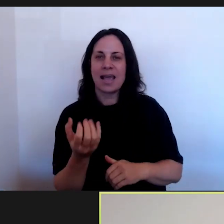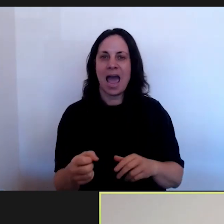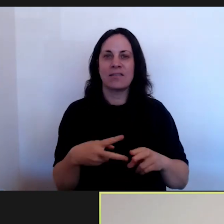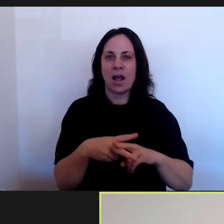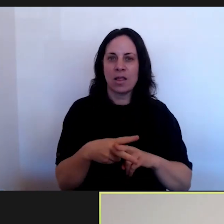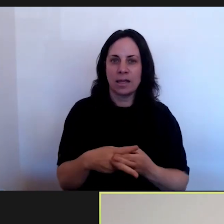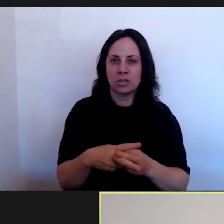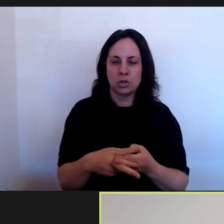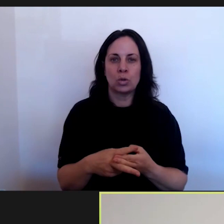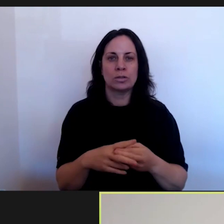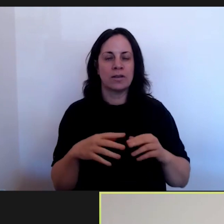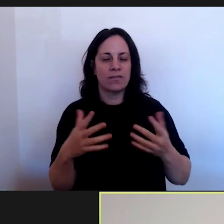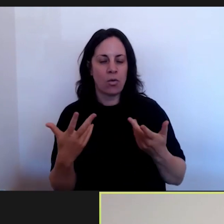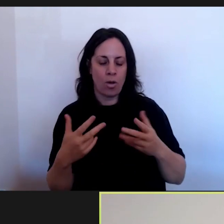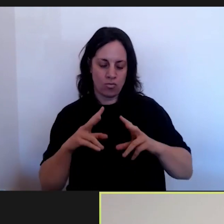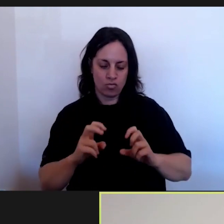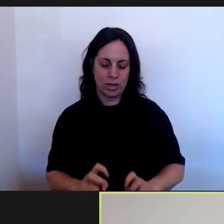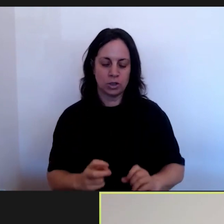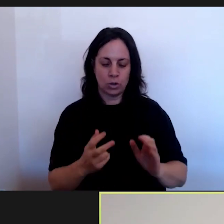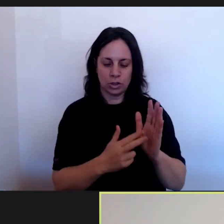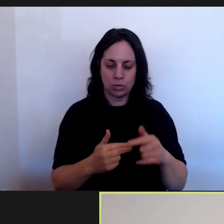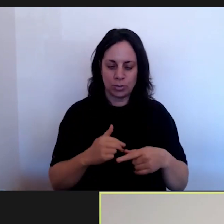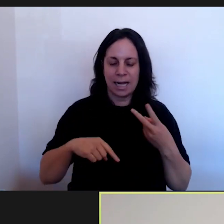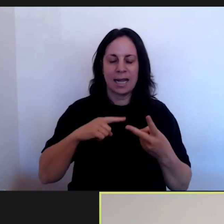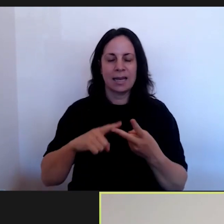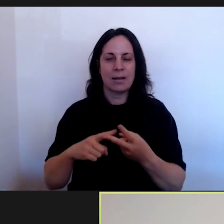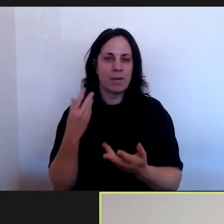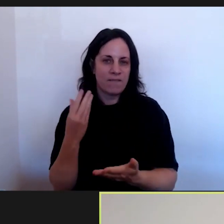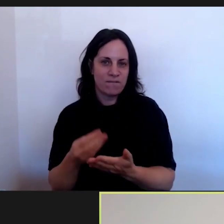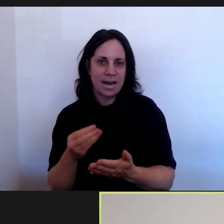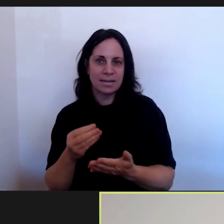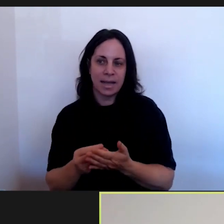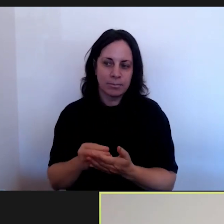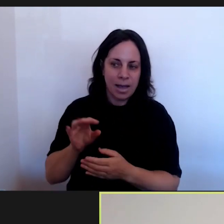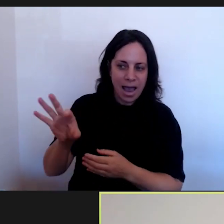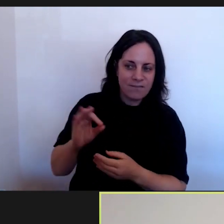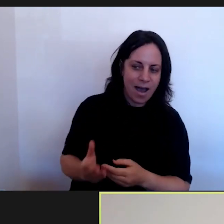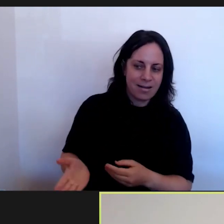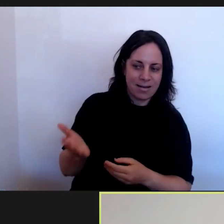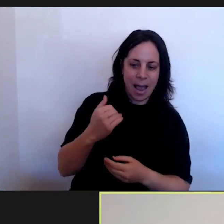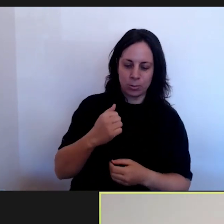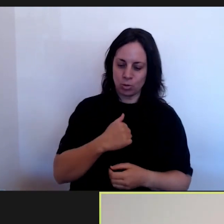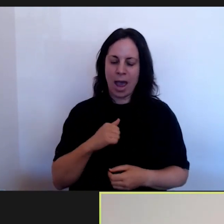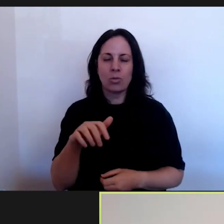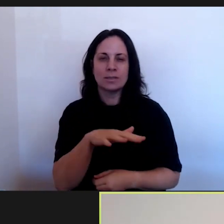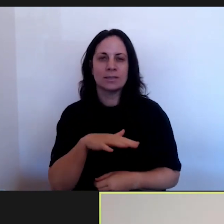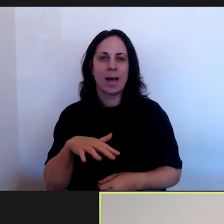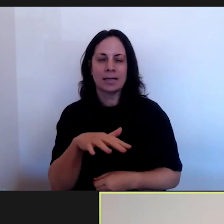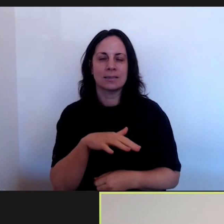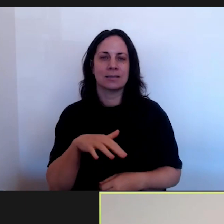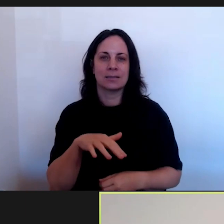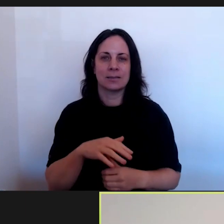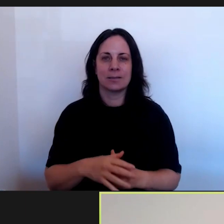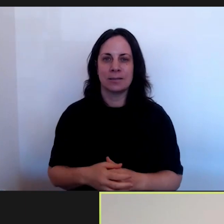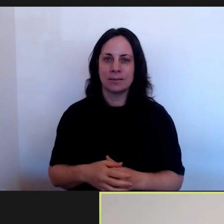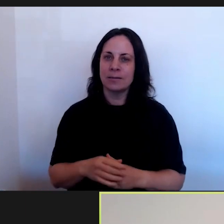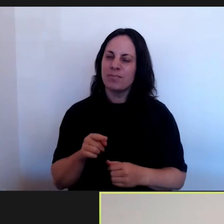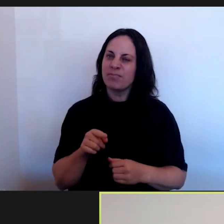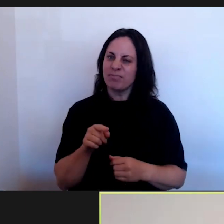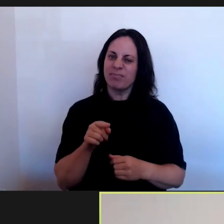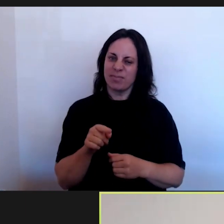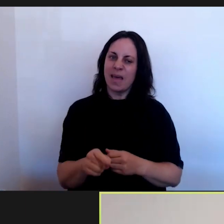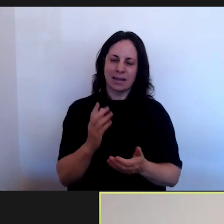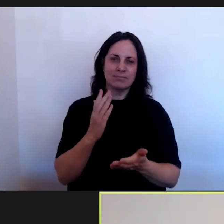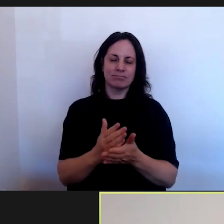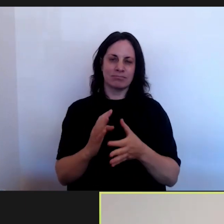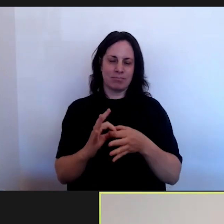research in New Zealand, who have the funding, and we invite them into that space. That's, I think, the extreme end of partnership. So we're actually